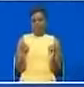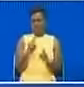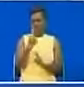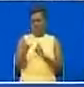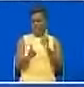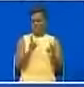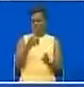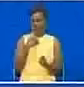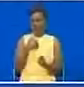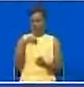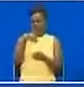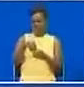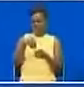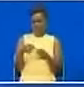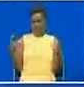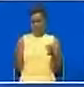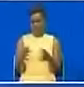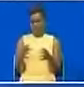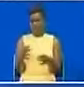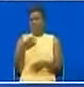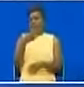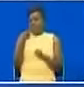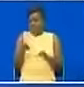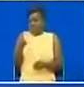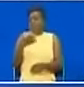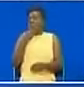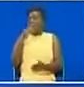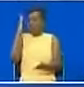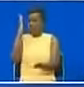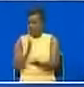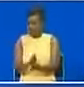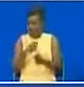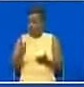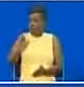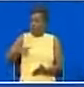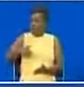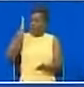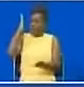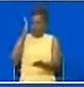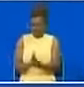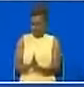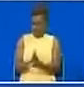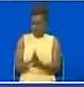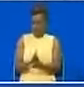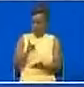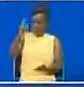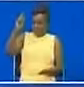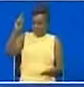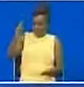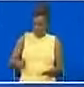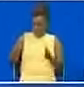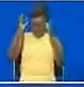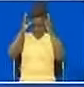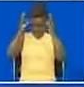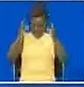among some Jubilee leaders. Wewe kama ni mwanaume kamili, ama ni mama sawasawa, wewe lazima